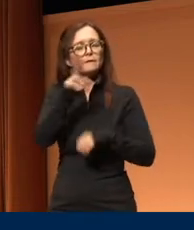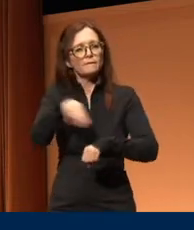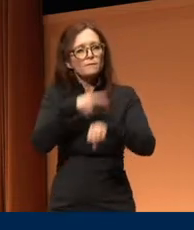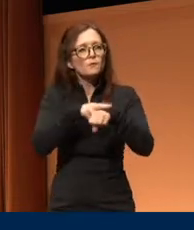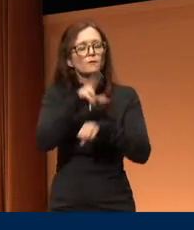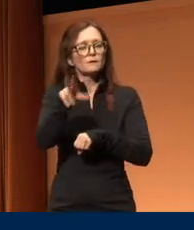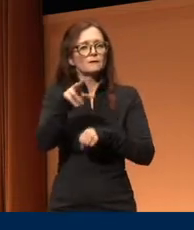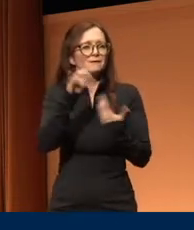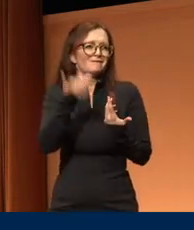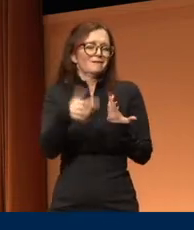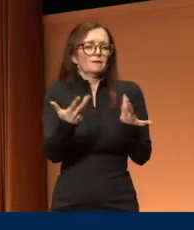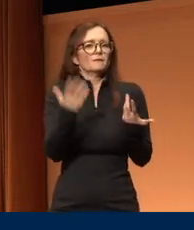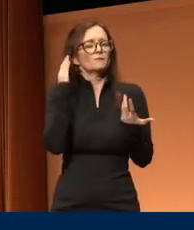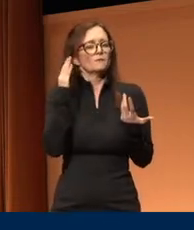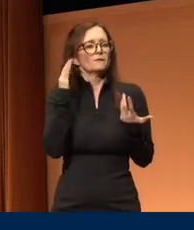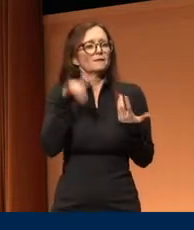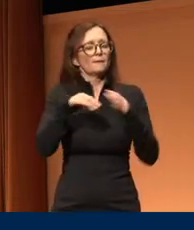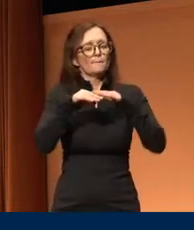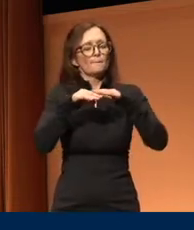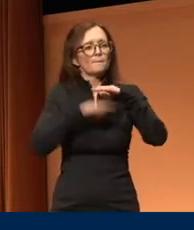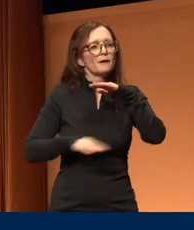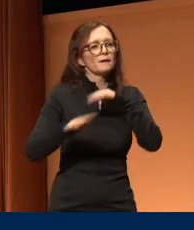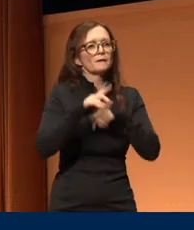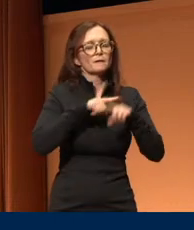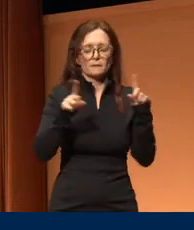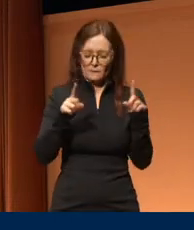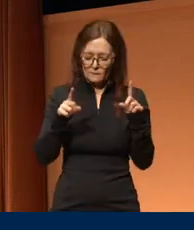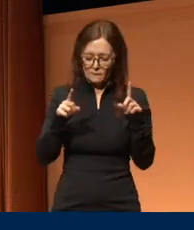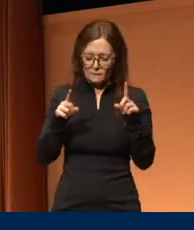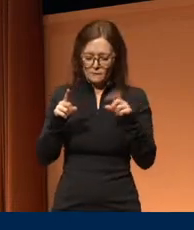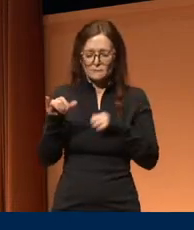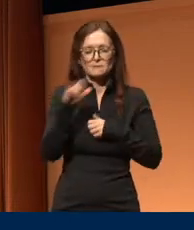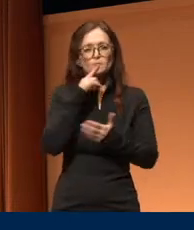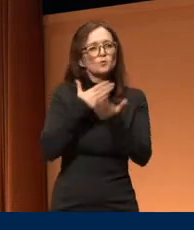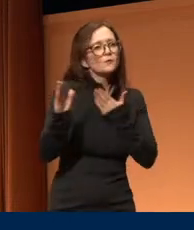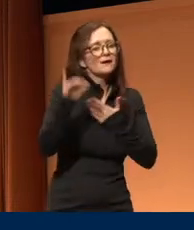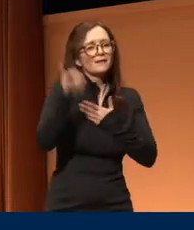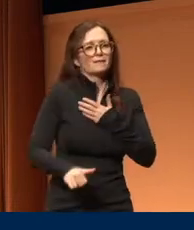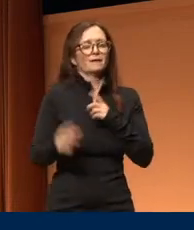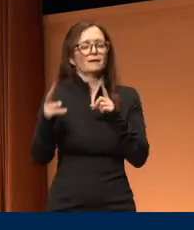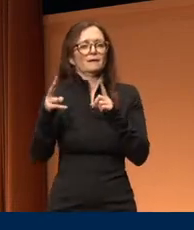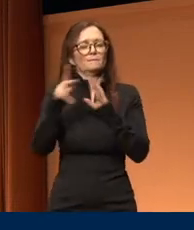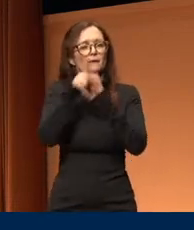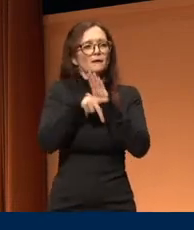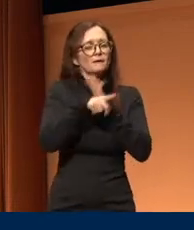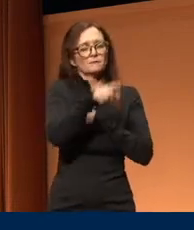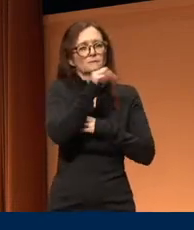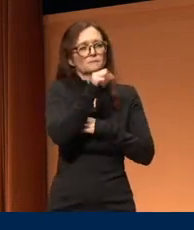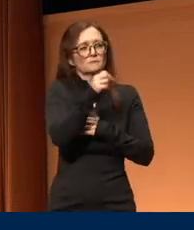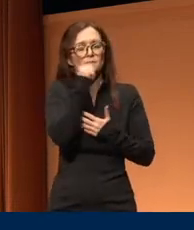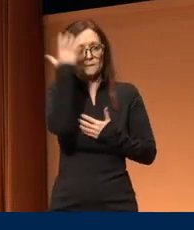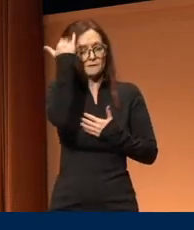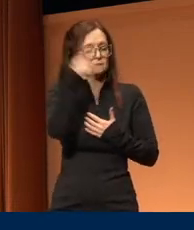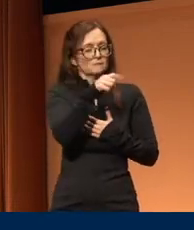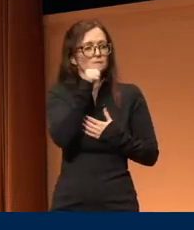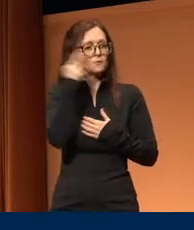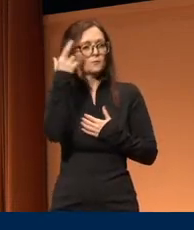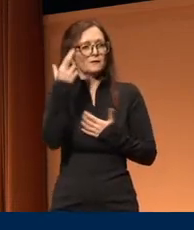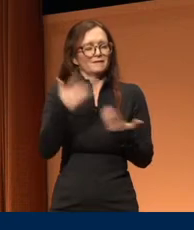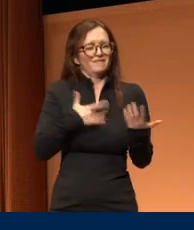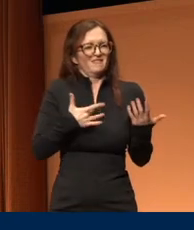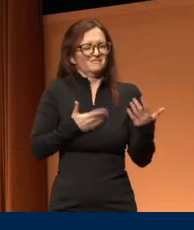by nature and leave no room for debate. Arendt seemingly rejects truth claims in politics, not because of a relativist